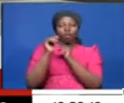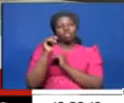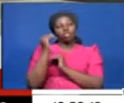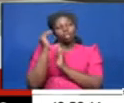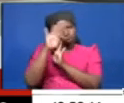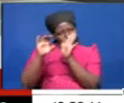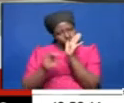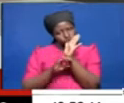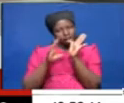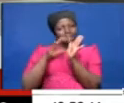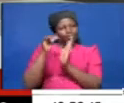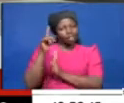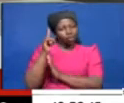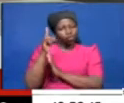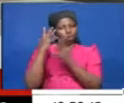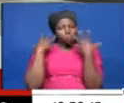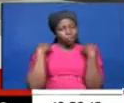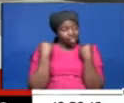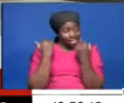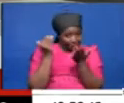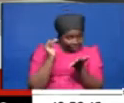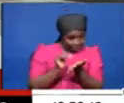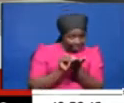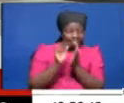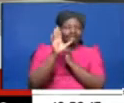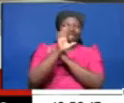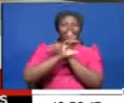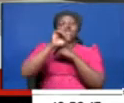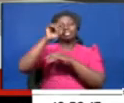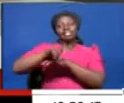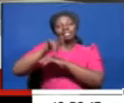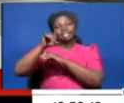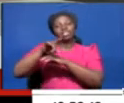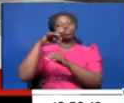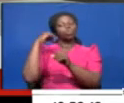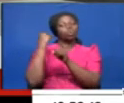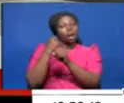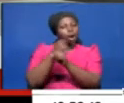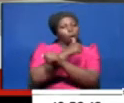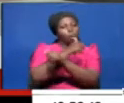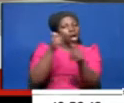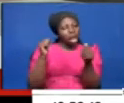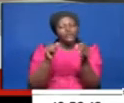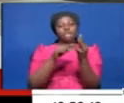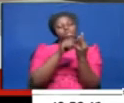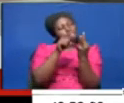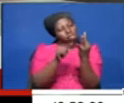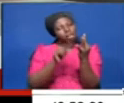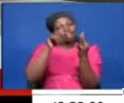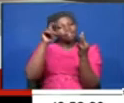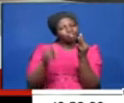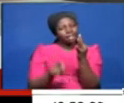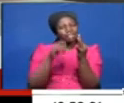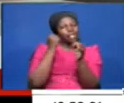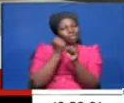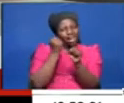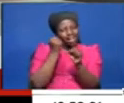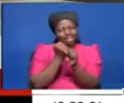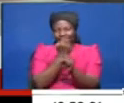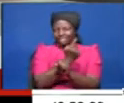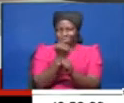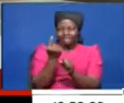country has to run smoothly. Mm-hmm. And none of these is supposed to replace the other. So in as much as we have to do this, the judiciary must also be able to